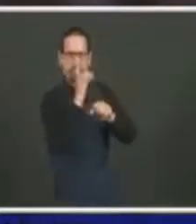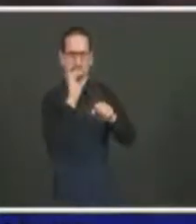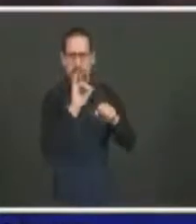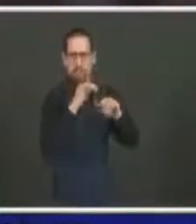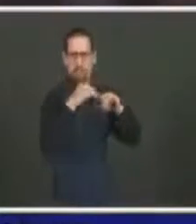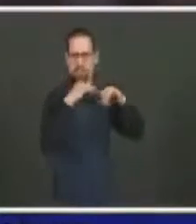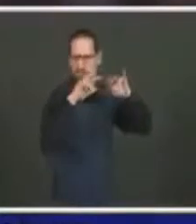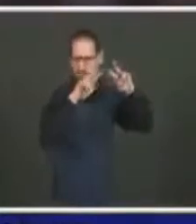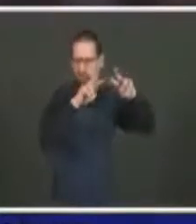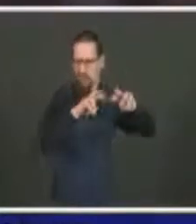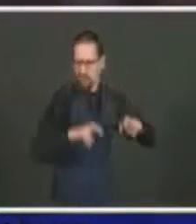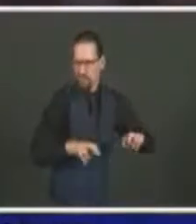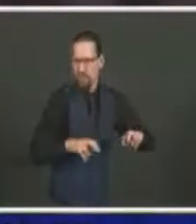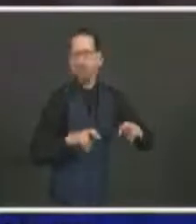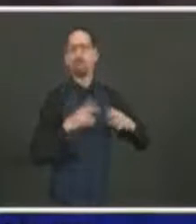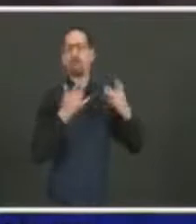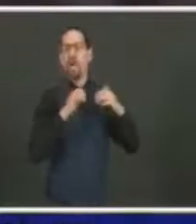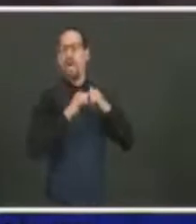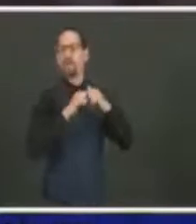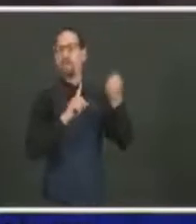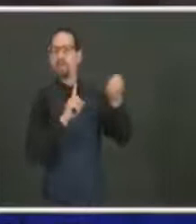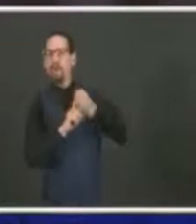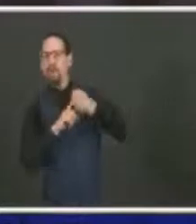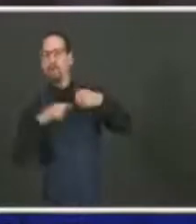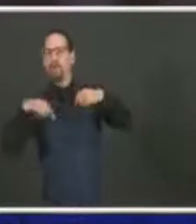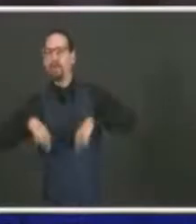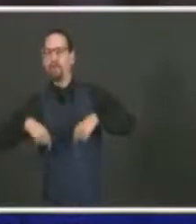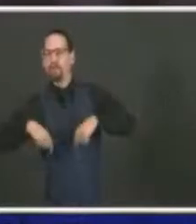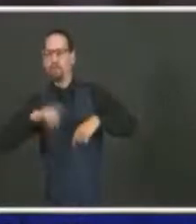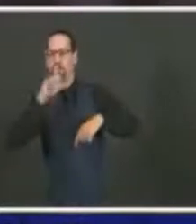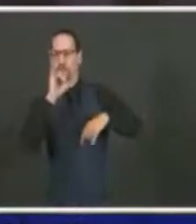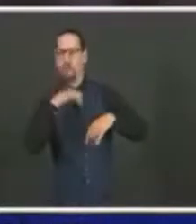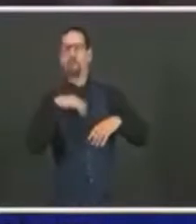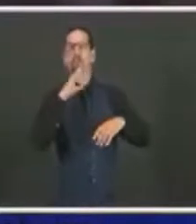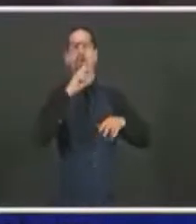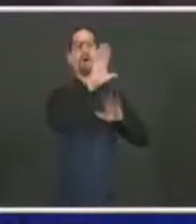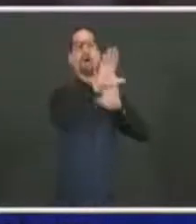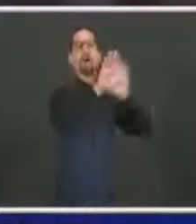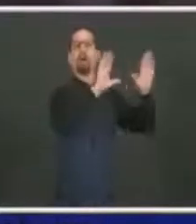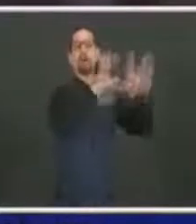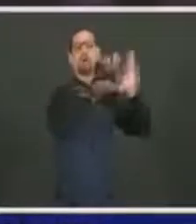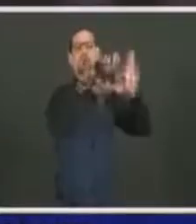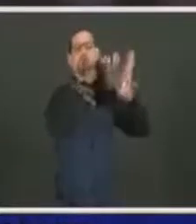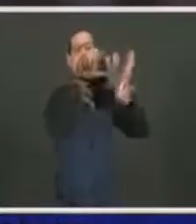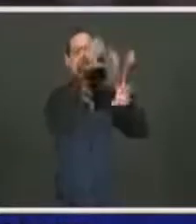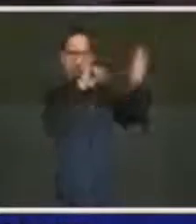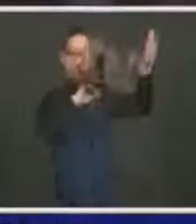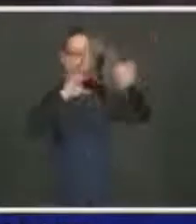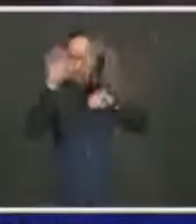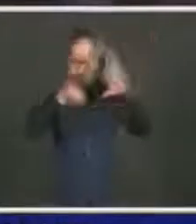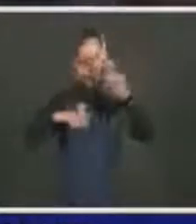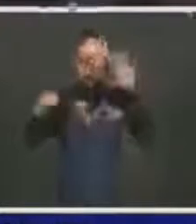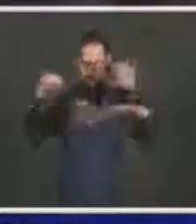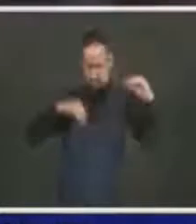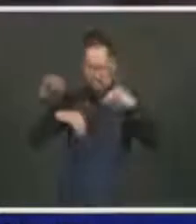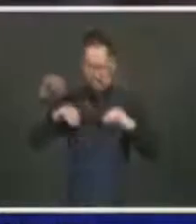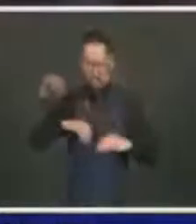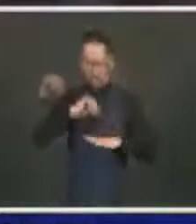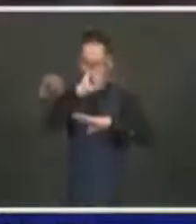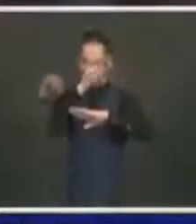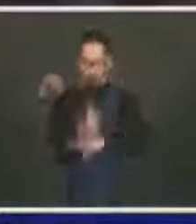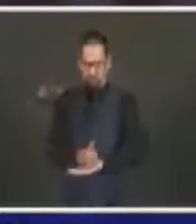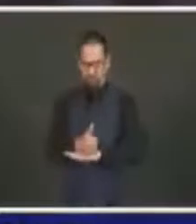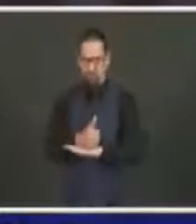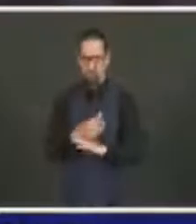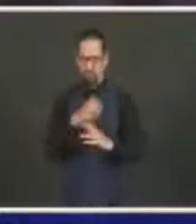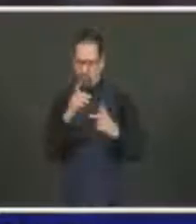warning signs from a data standpoint they saw that will help us inform the best lead measure pertaining